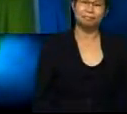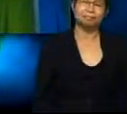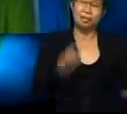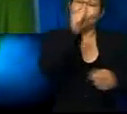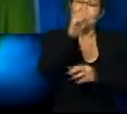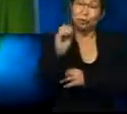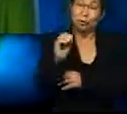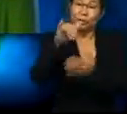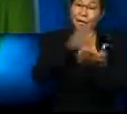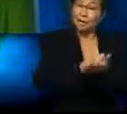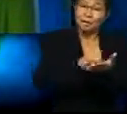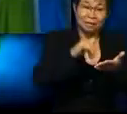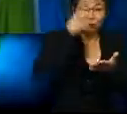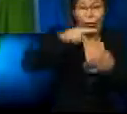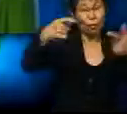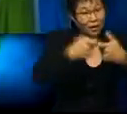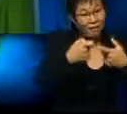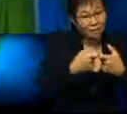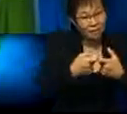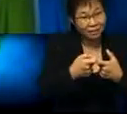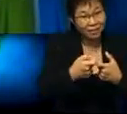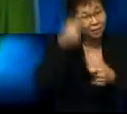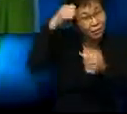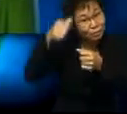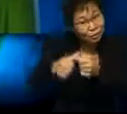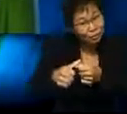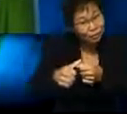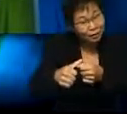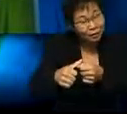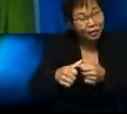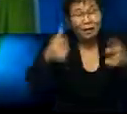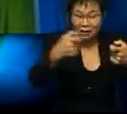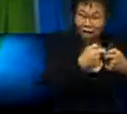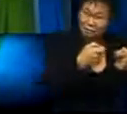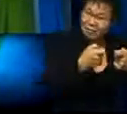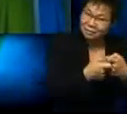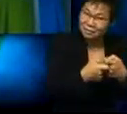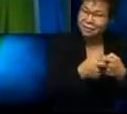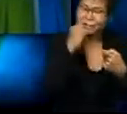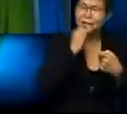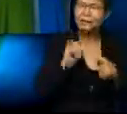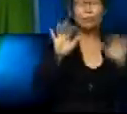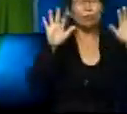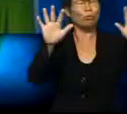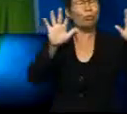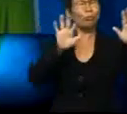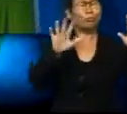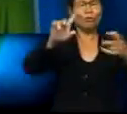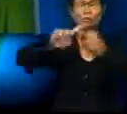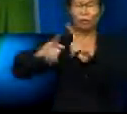So, that's it for electricity. Remember, electricity is a wonderful